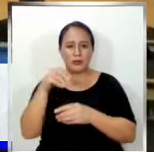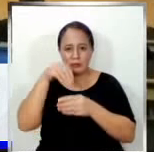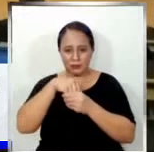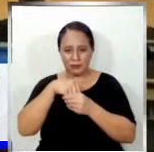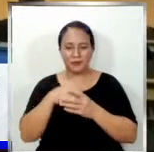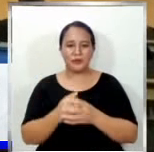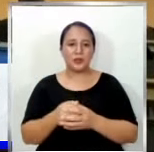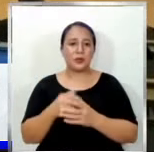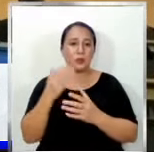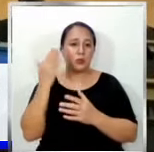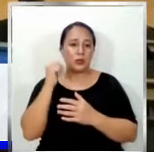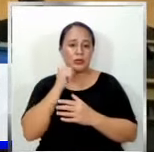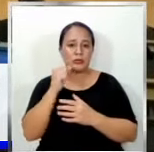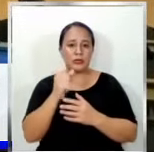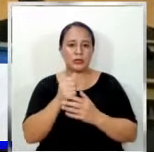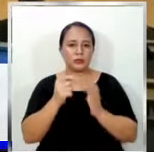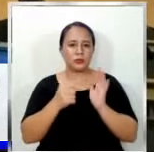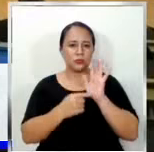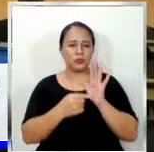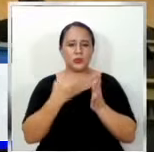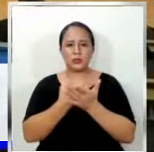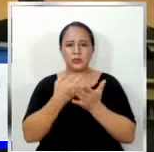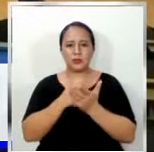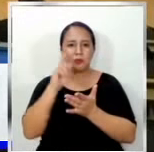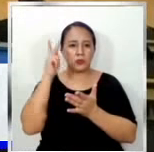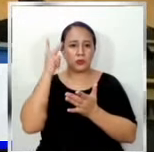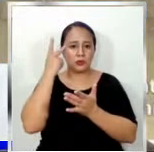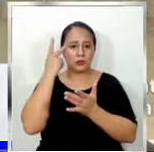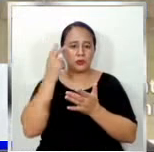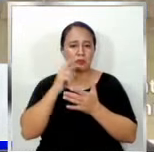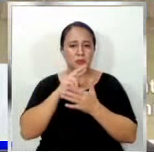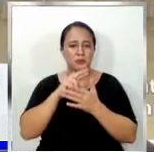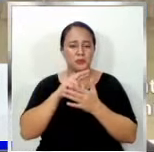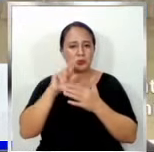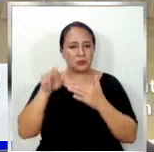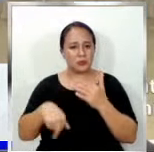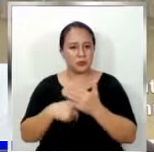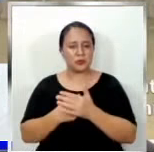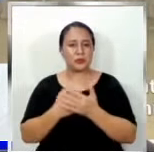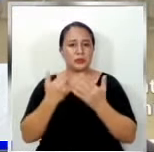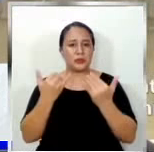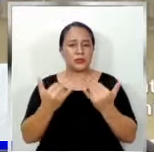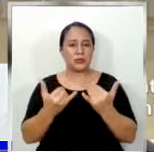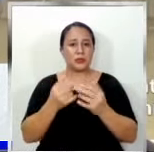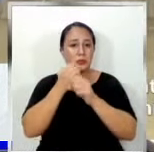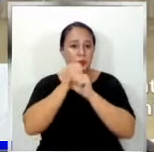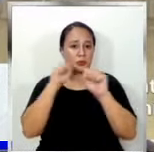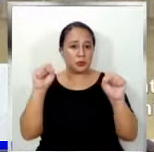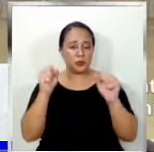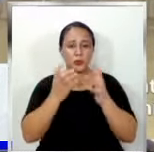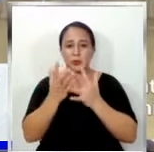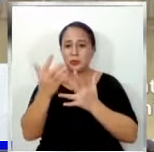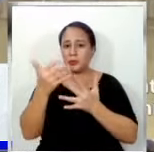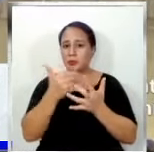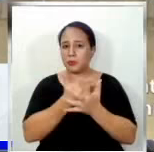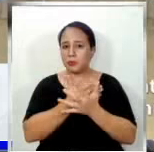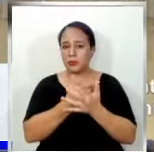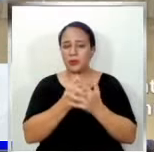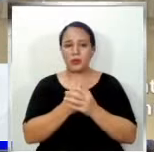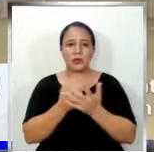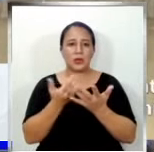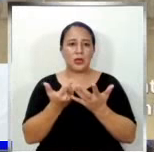nito sinasalamin na economic at political realities sa panahong ito. Democracy and transparency are concepts